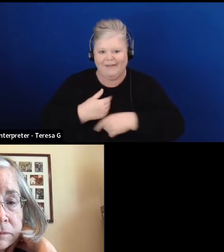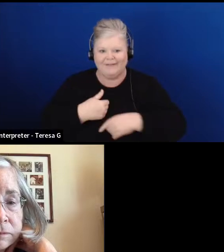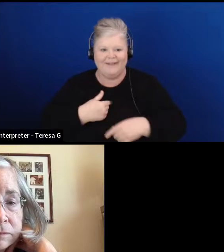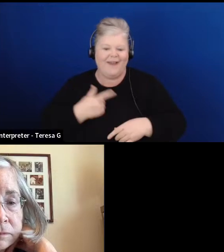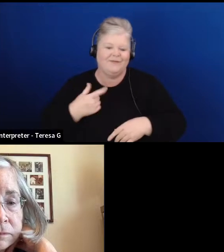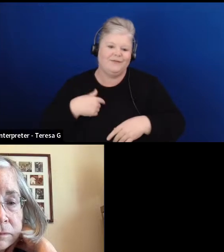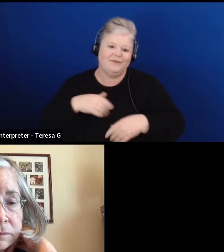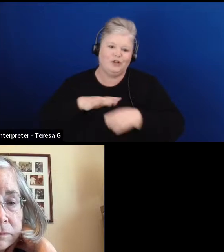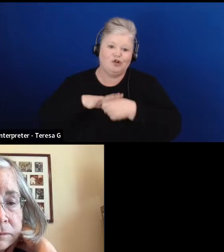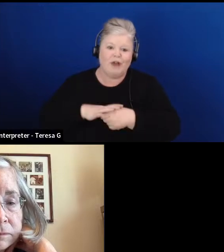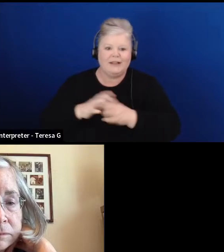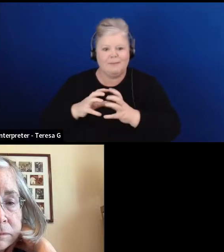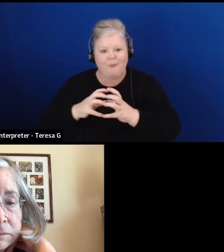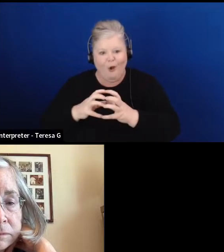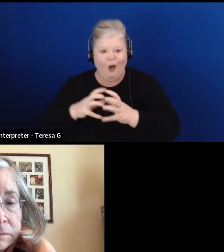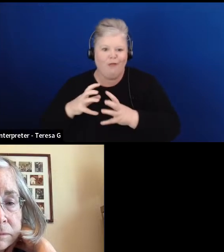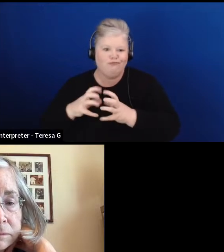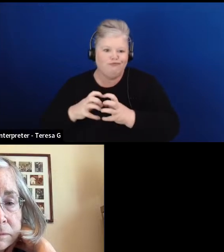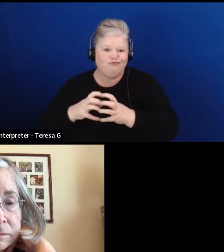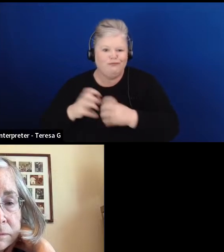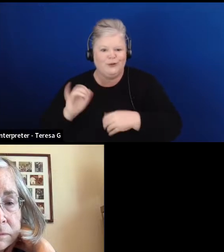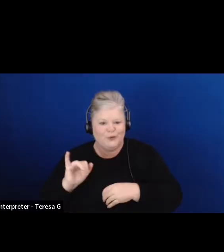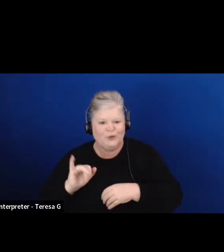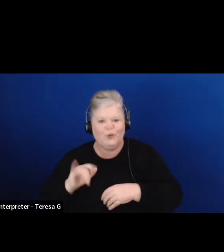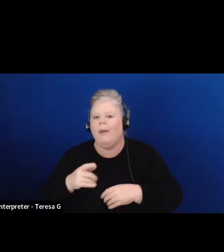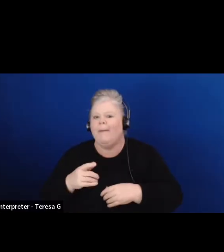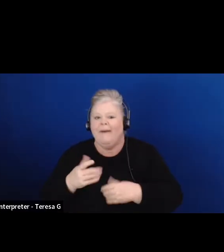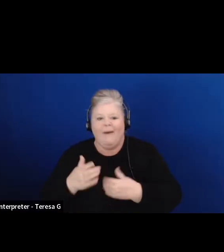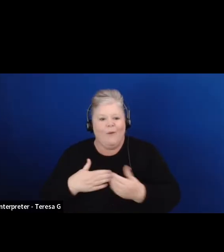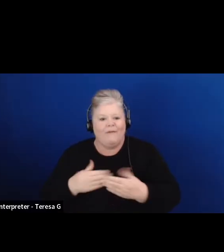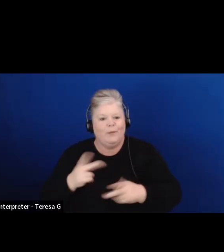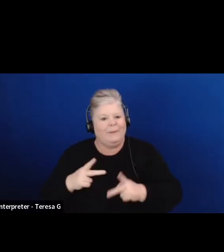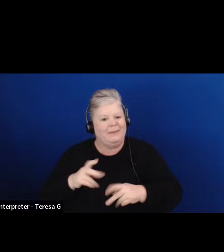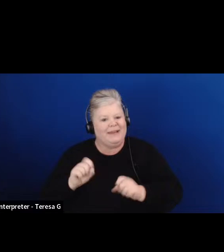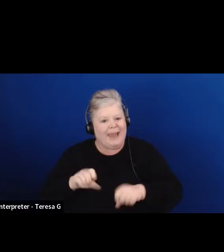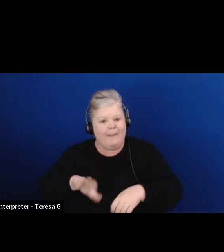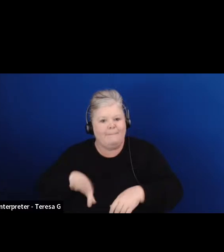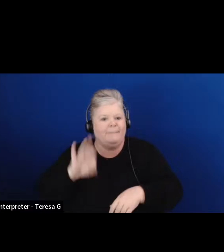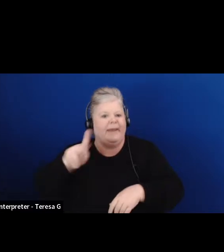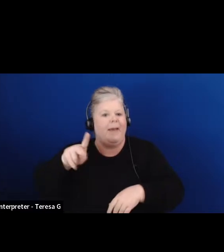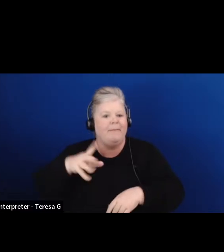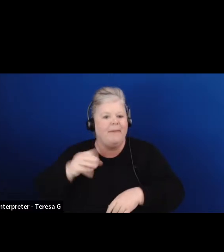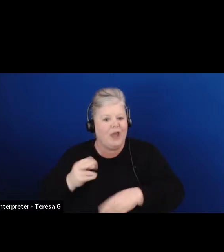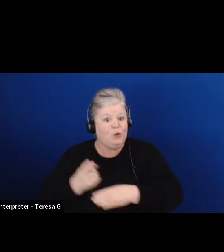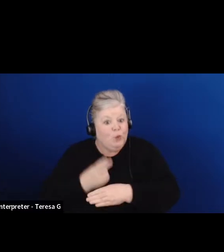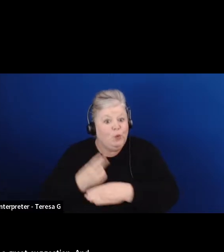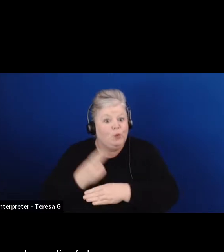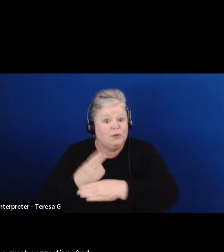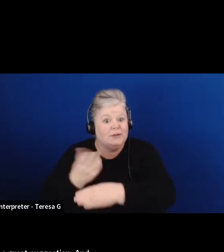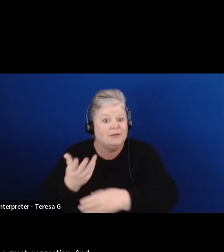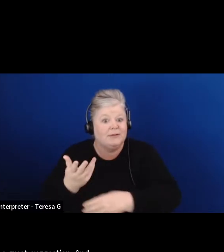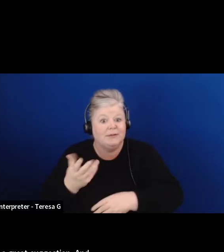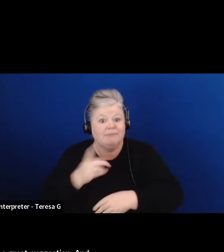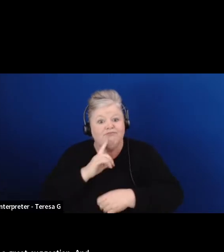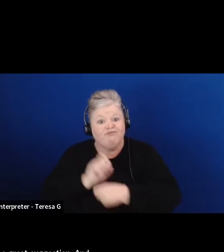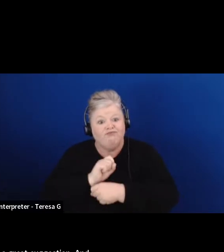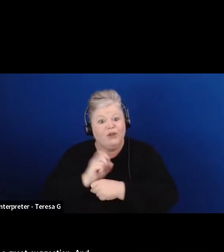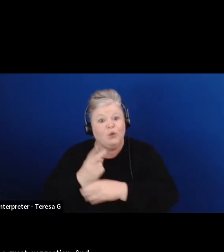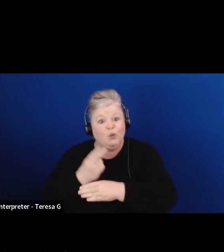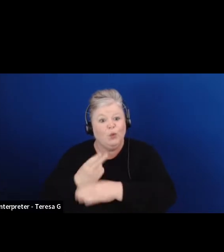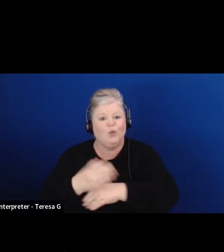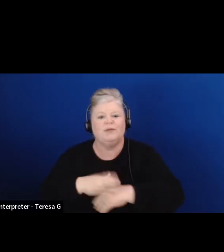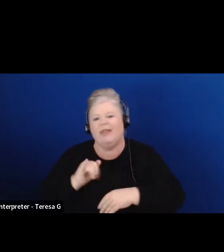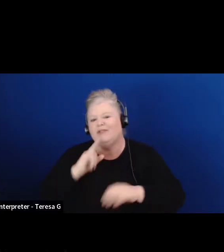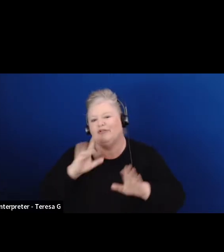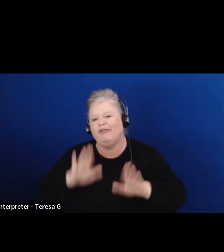fun things on our table, but anything that they can take with them that will be useful is great. And that's a really